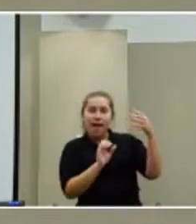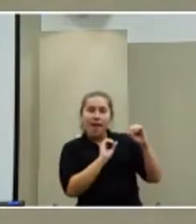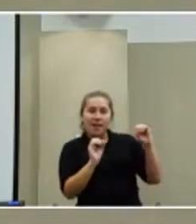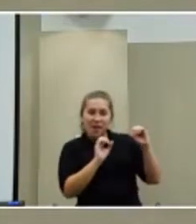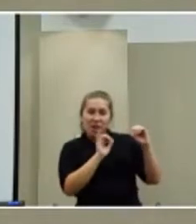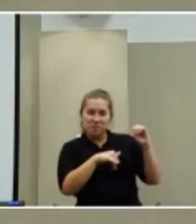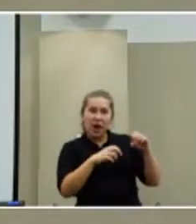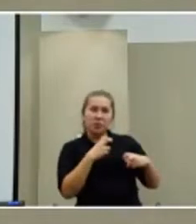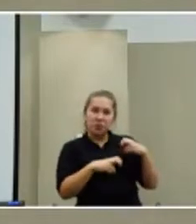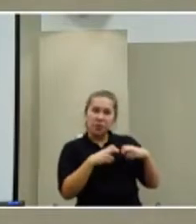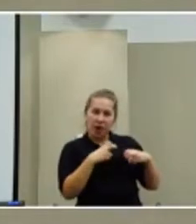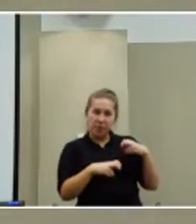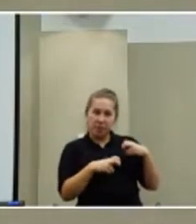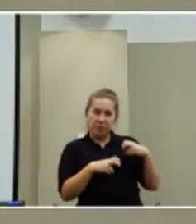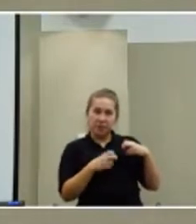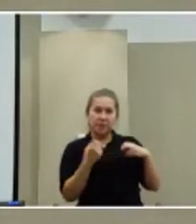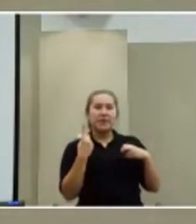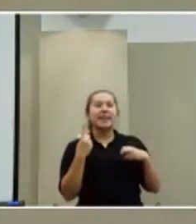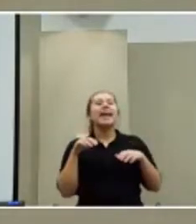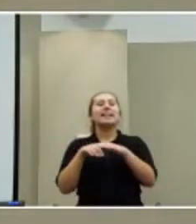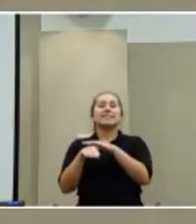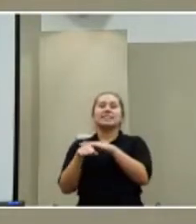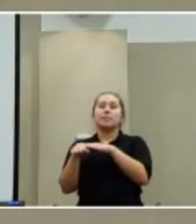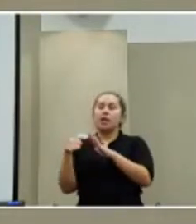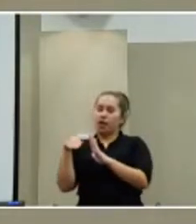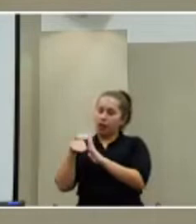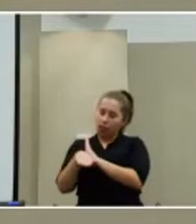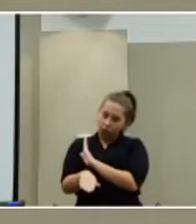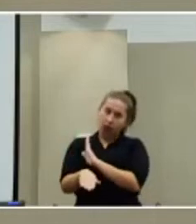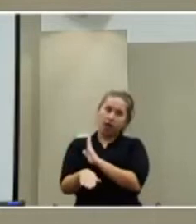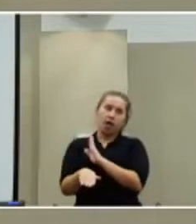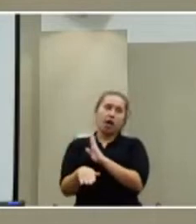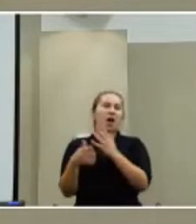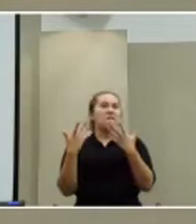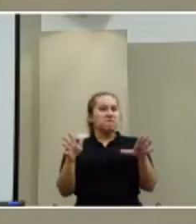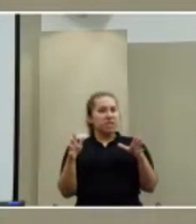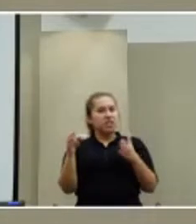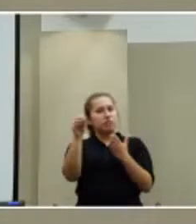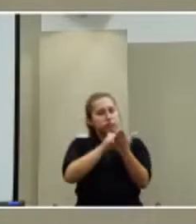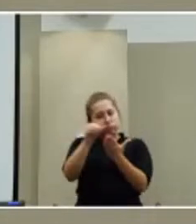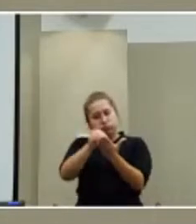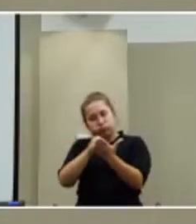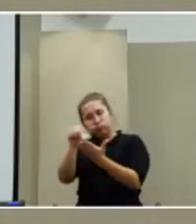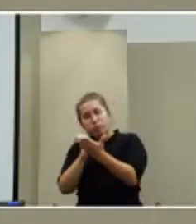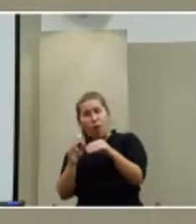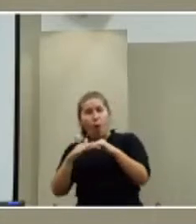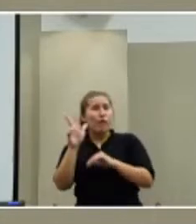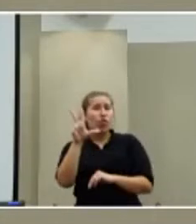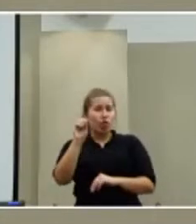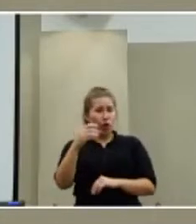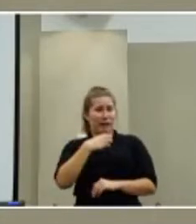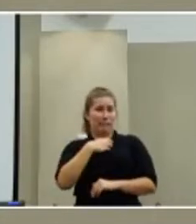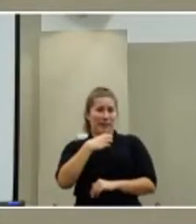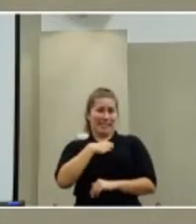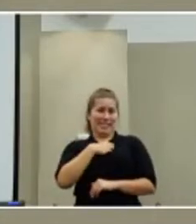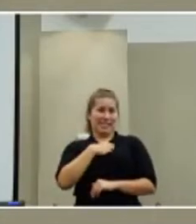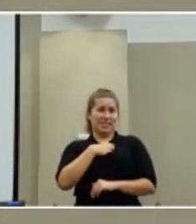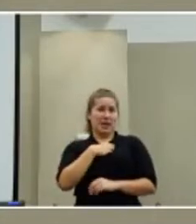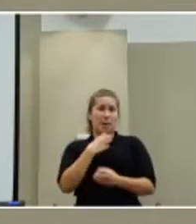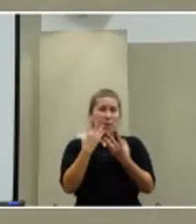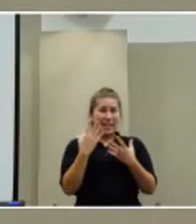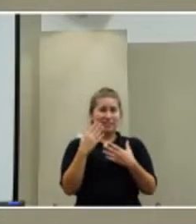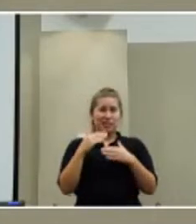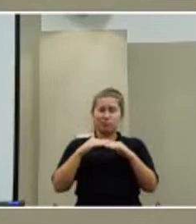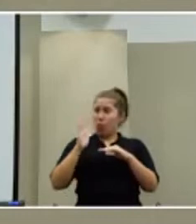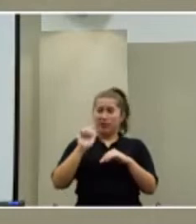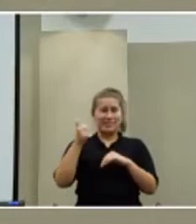but accessibility has decreased. I have filed well over 3508 complaints, several of them 10 years